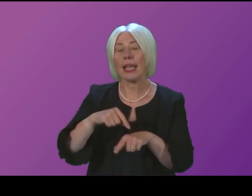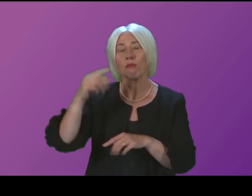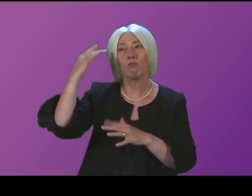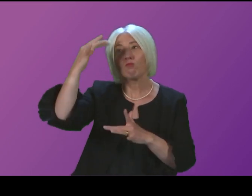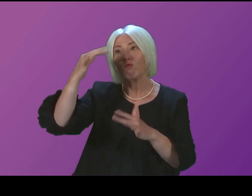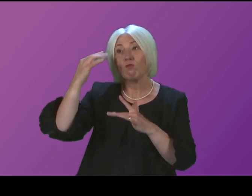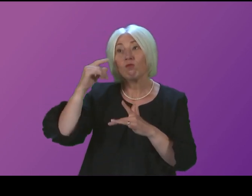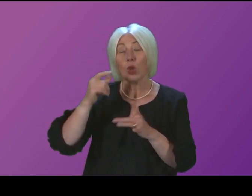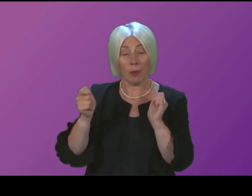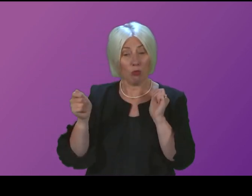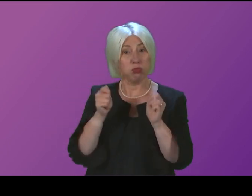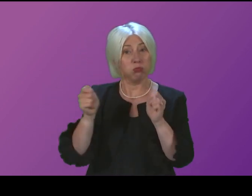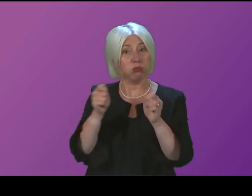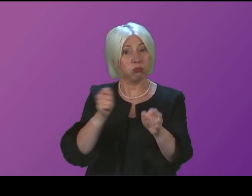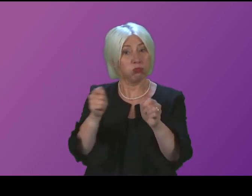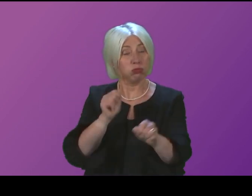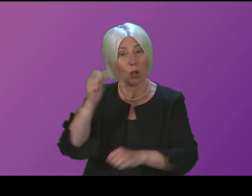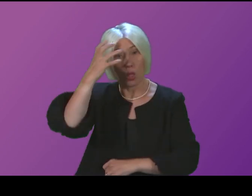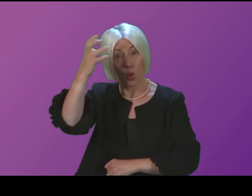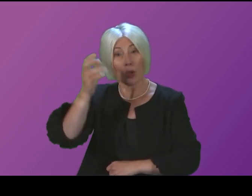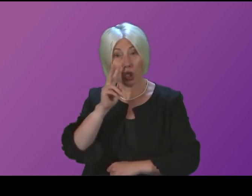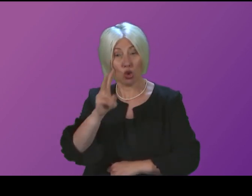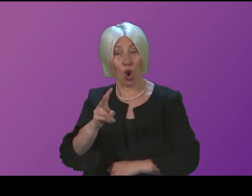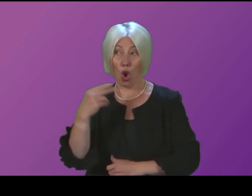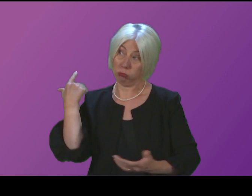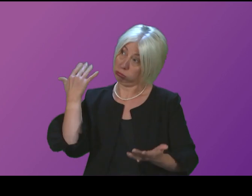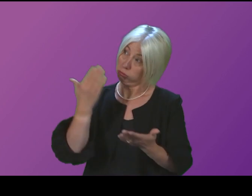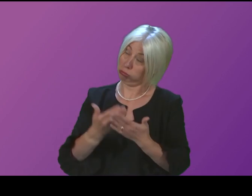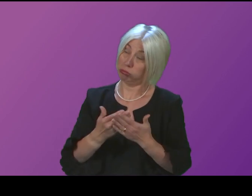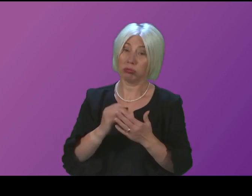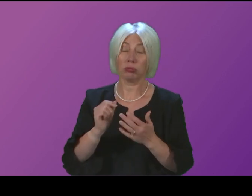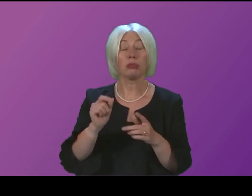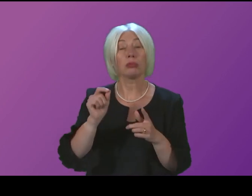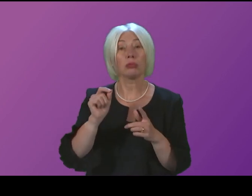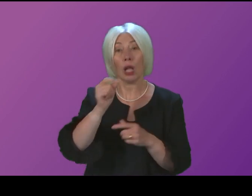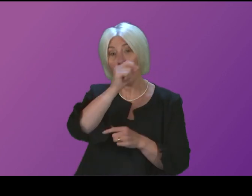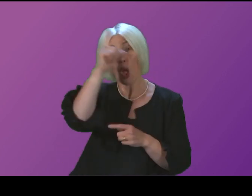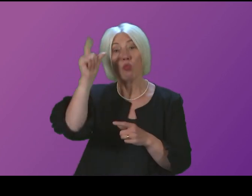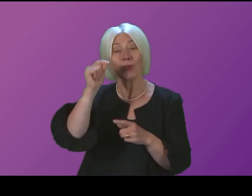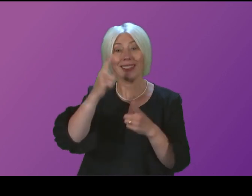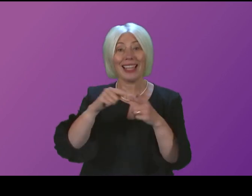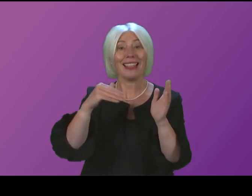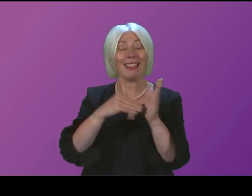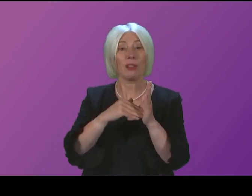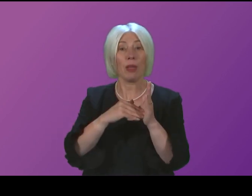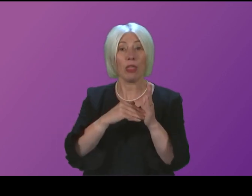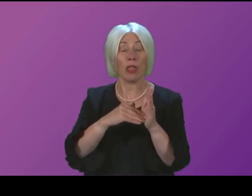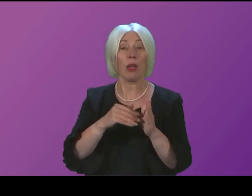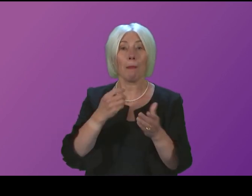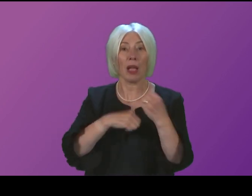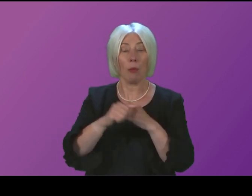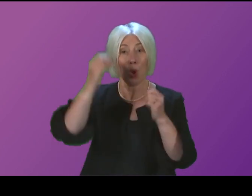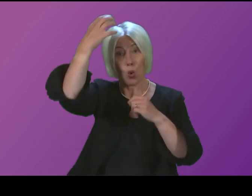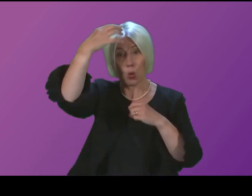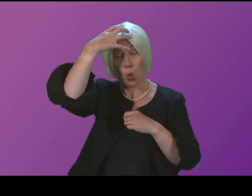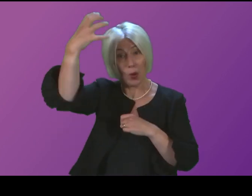the Queen witnessed during such a long reign. When Princess Elizabeth of York became Queen Elizabeth II, the UK